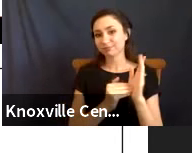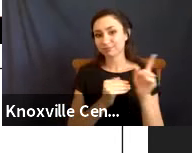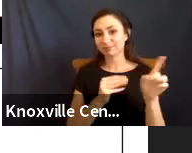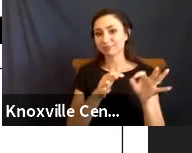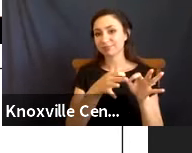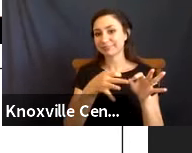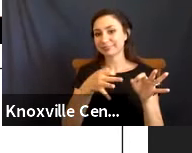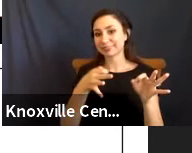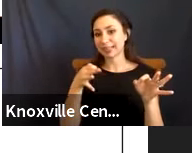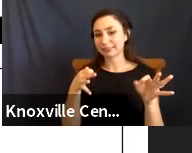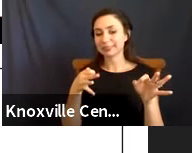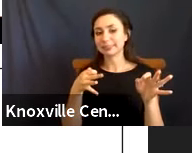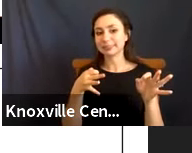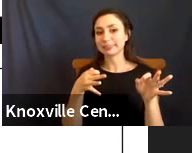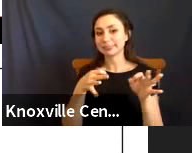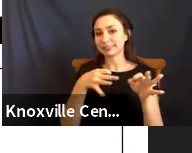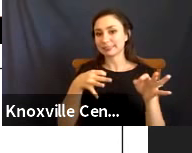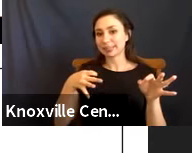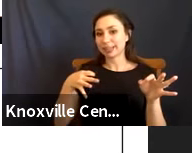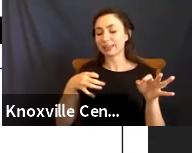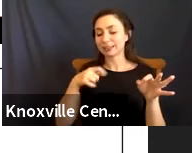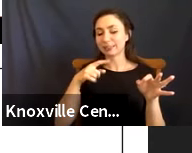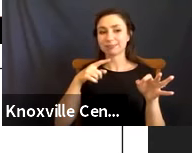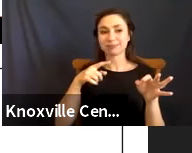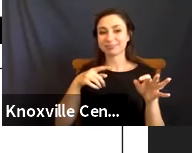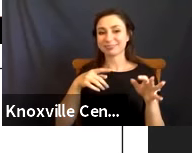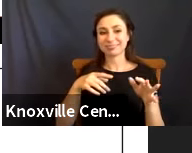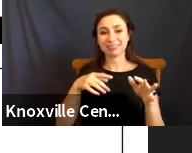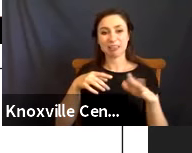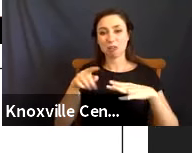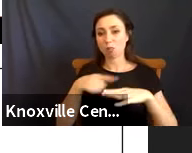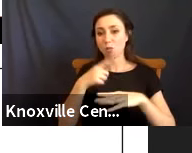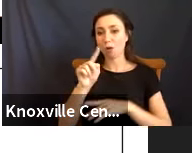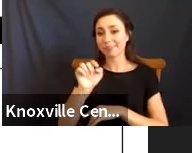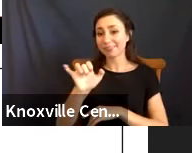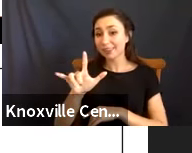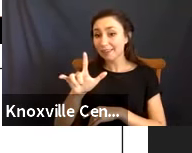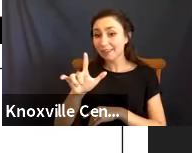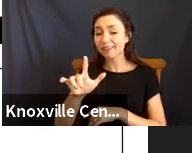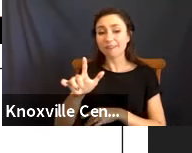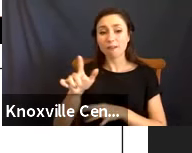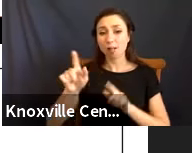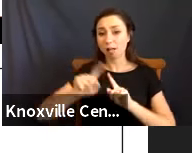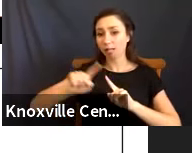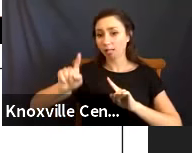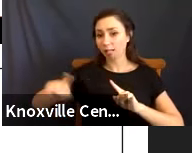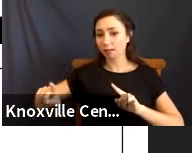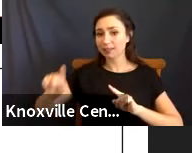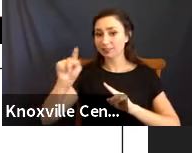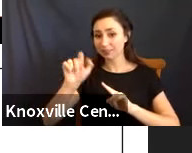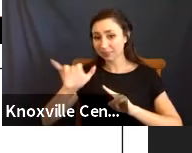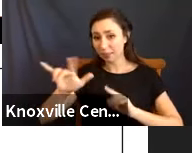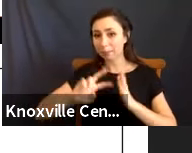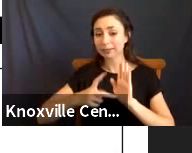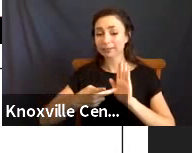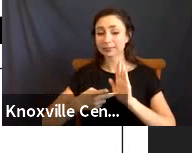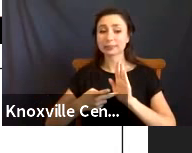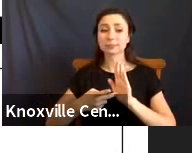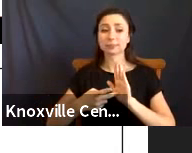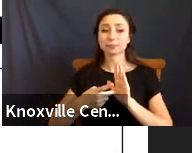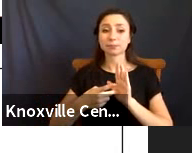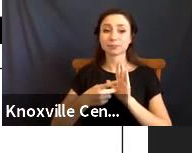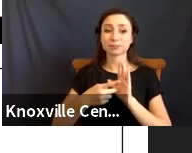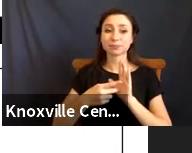lagging indicator and it's got a long tail. And so the idea is that you may have not